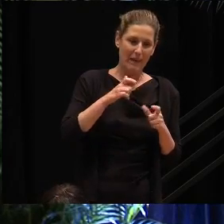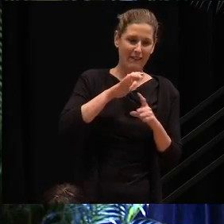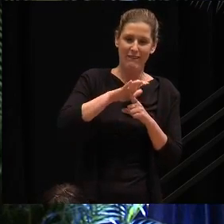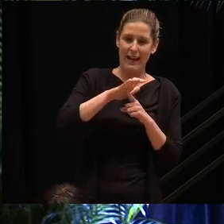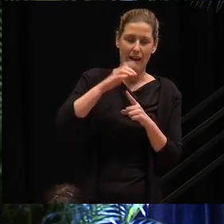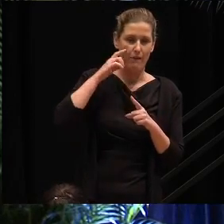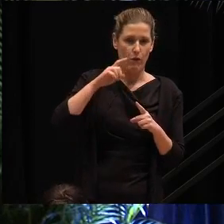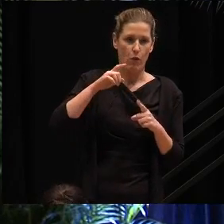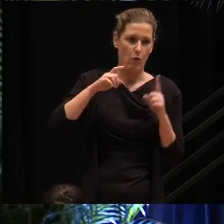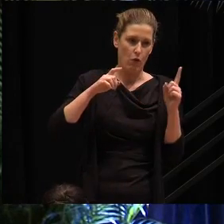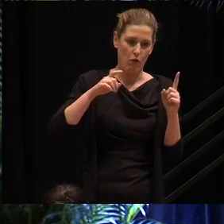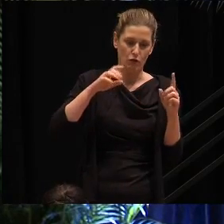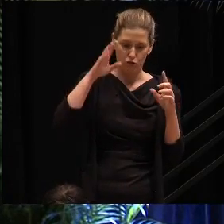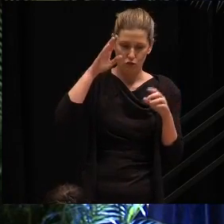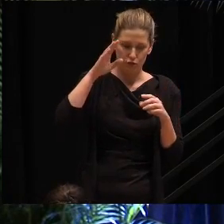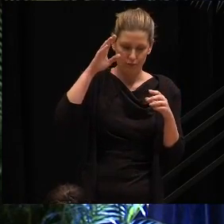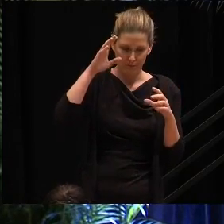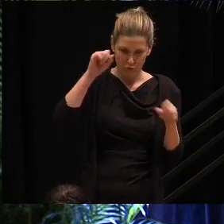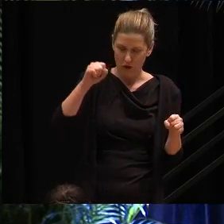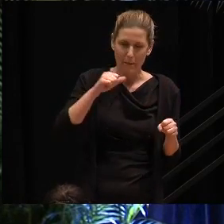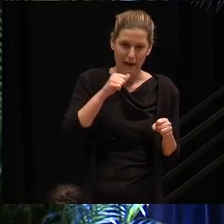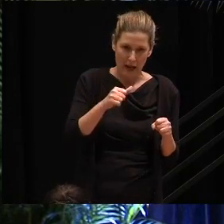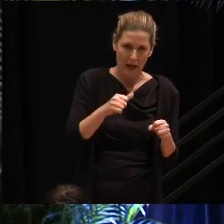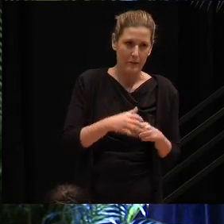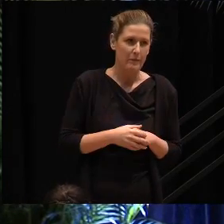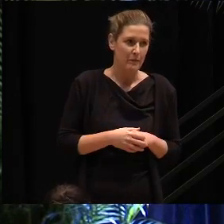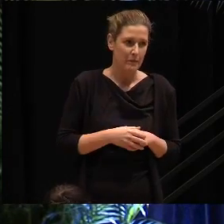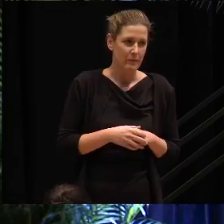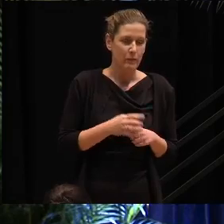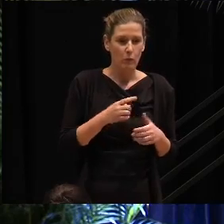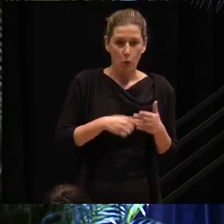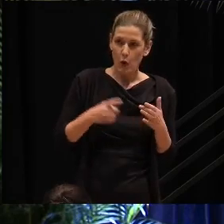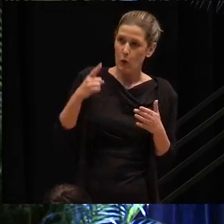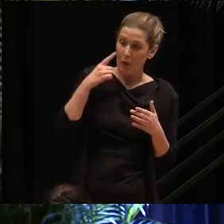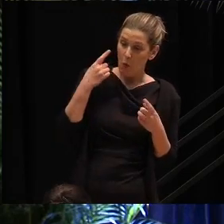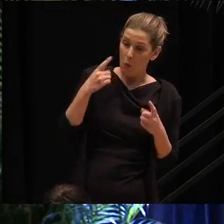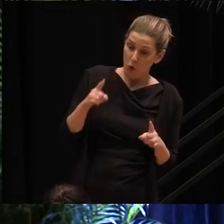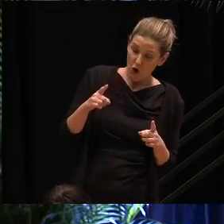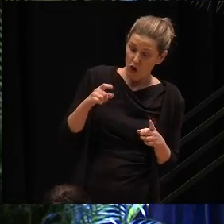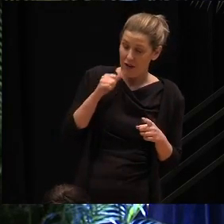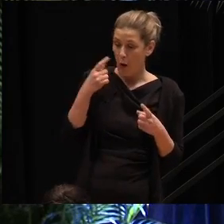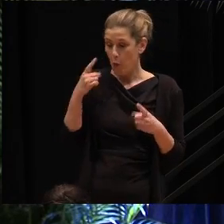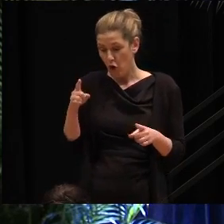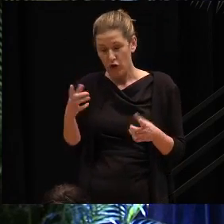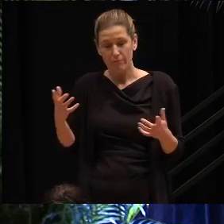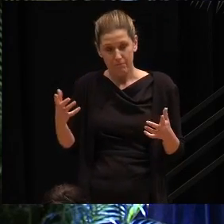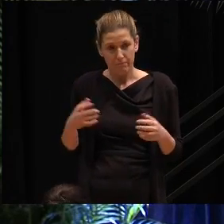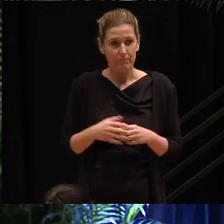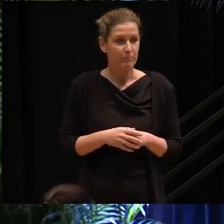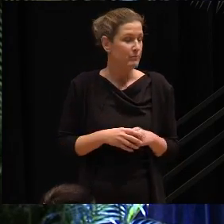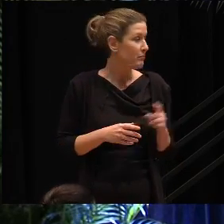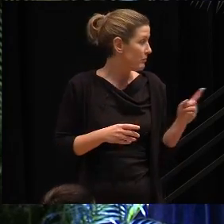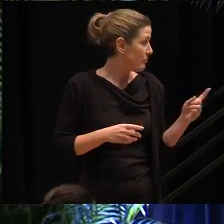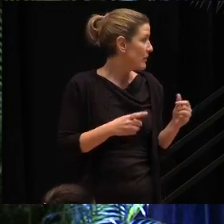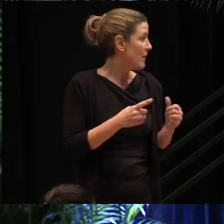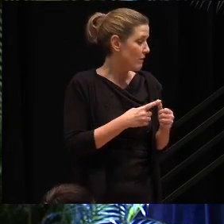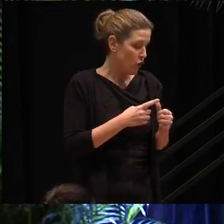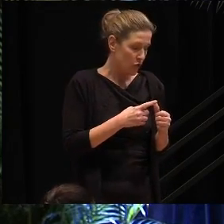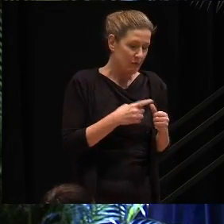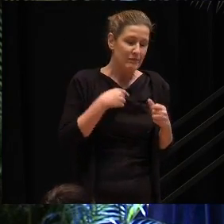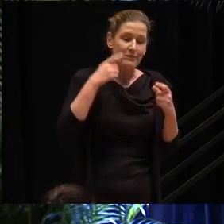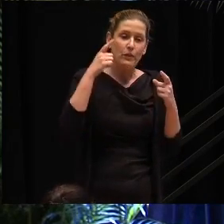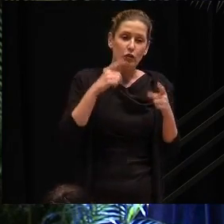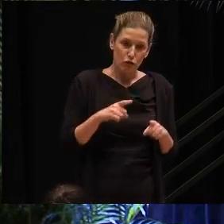communication and how it works or does not work for the president and his agenda. Well, to start, first, I agree with you. What